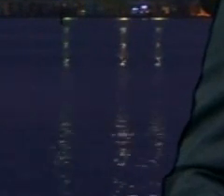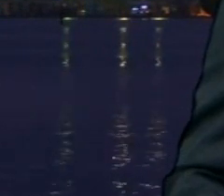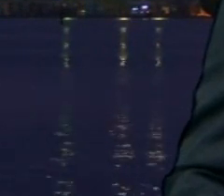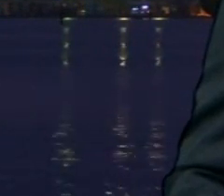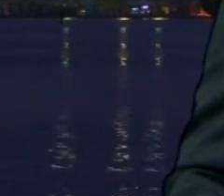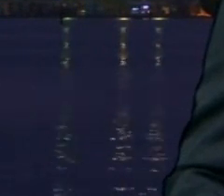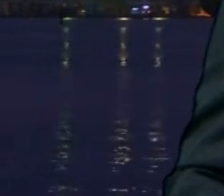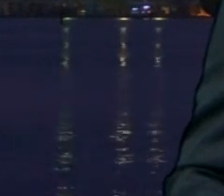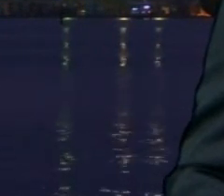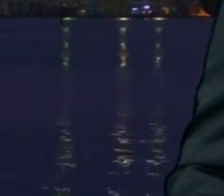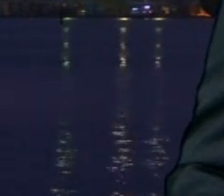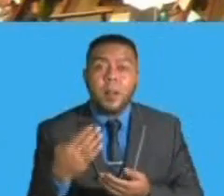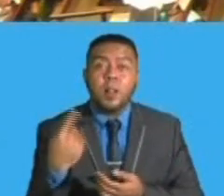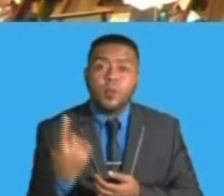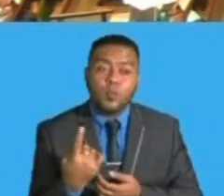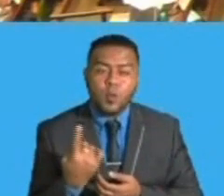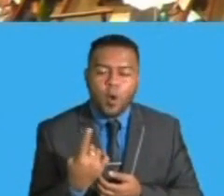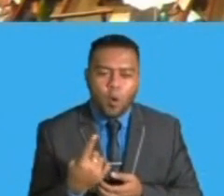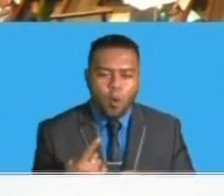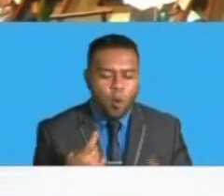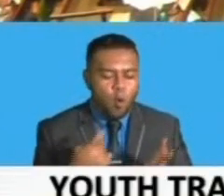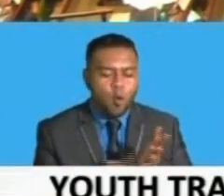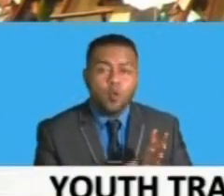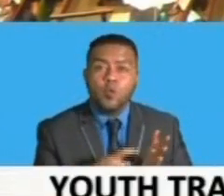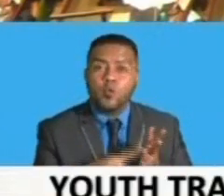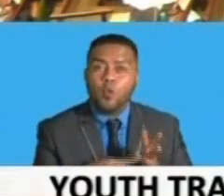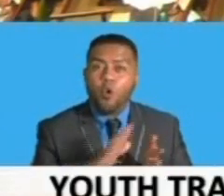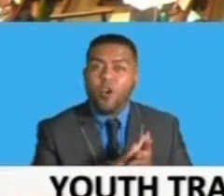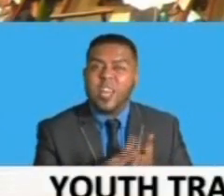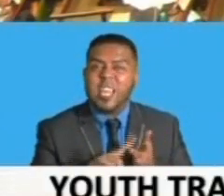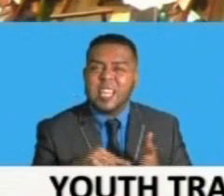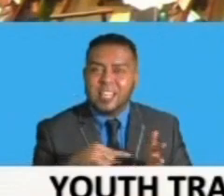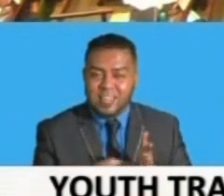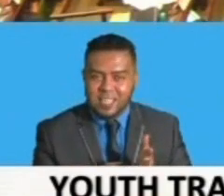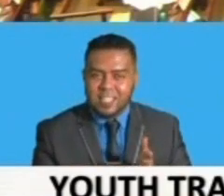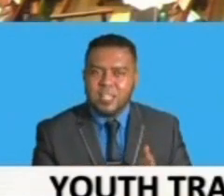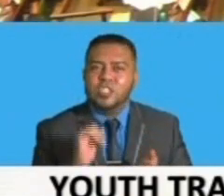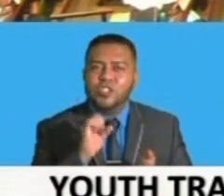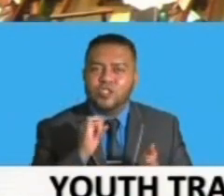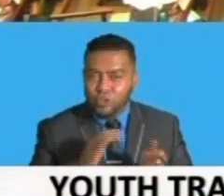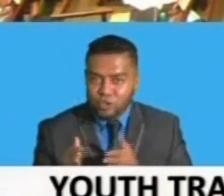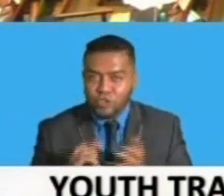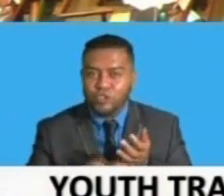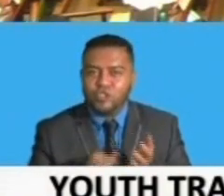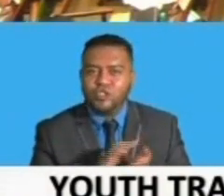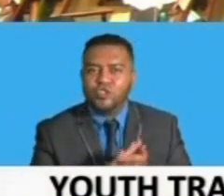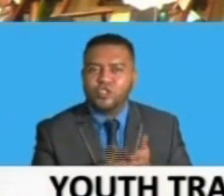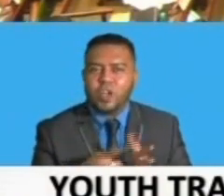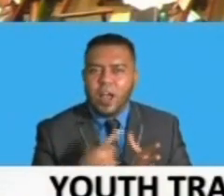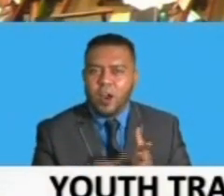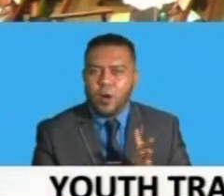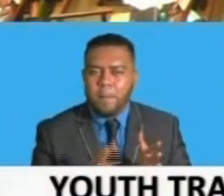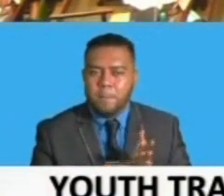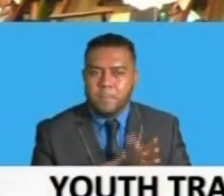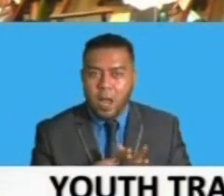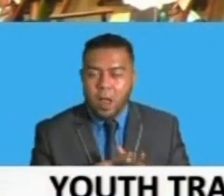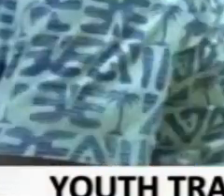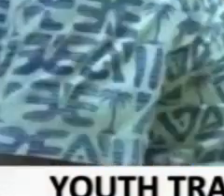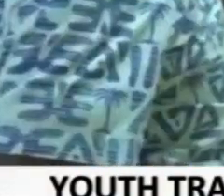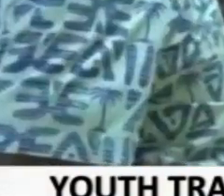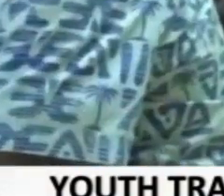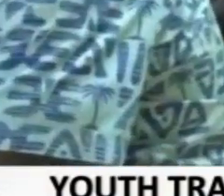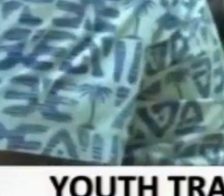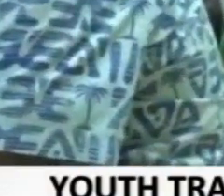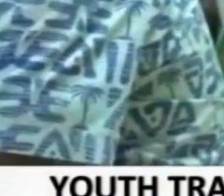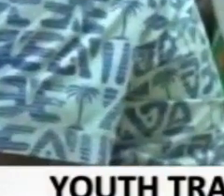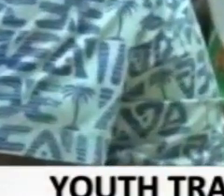Training Center in Valilevu, Nasinu. This was revealed in Parliament last night by Minister responsible Praveen Bala, responding to a question posed